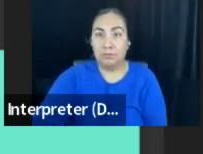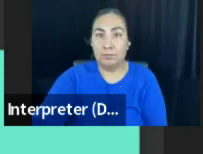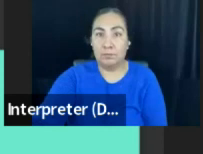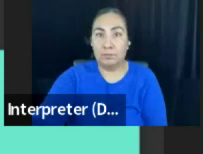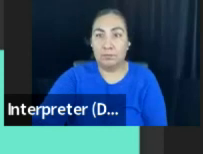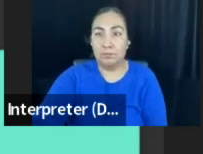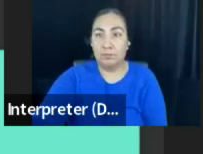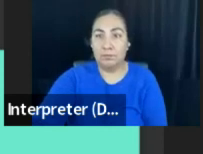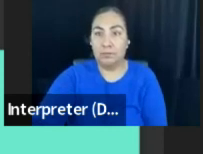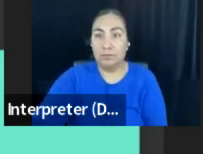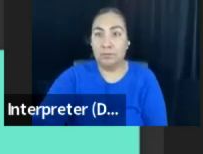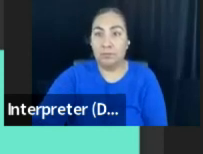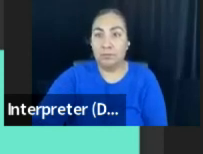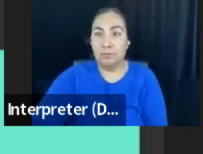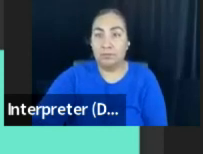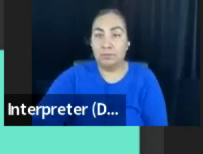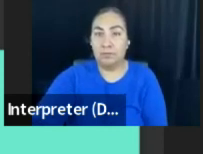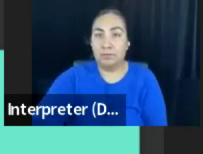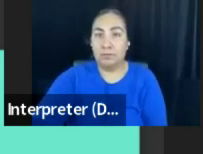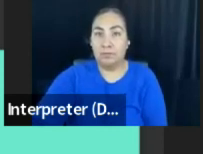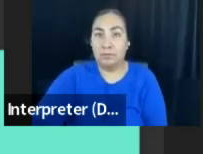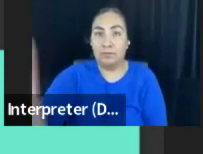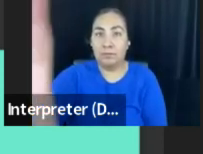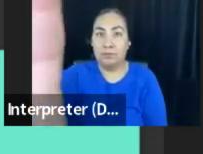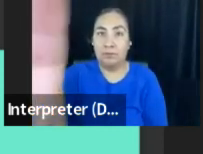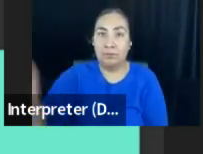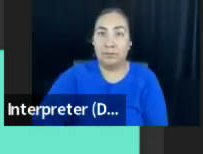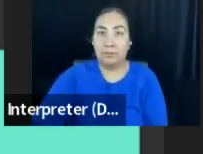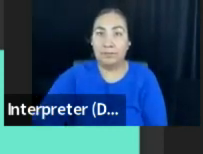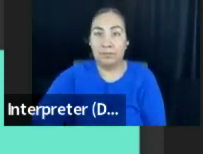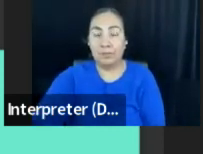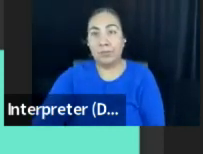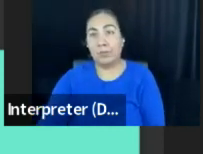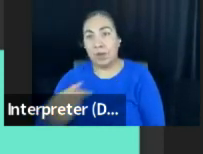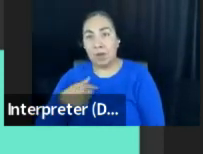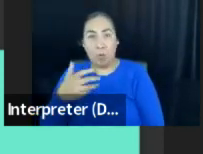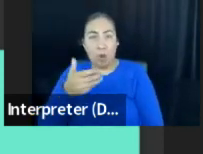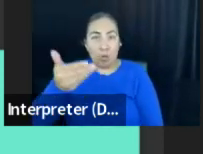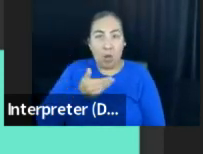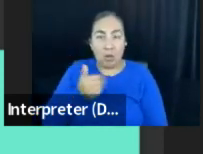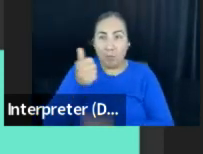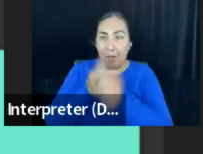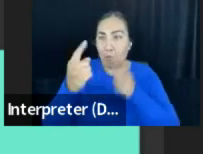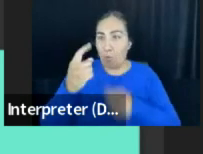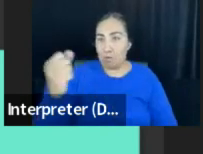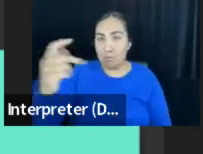just want to welcome everybody back. I know that we're